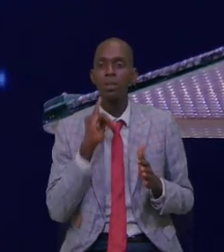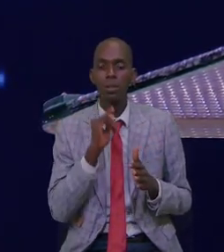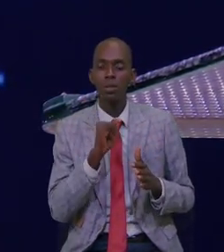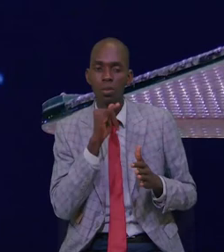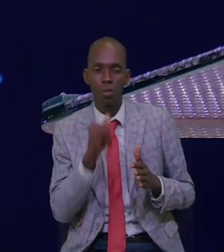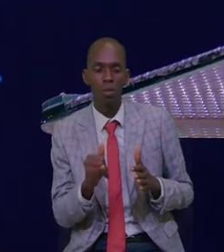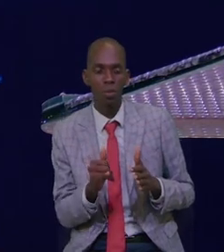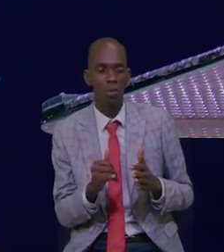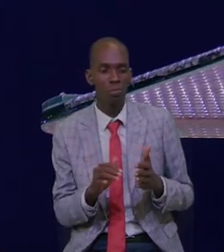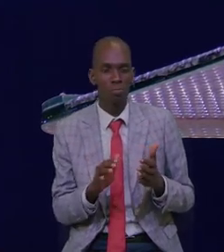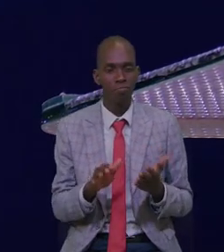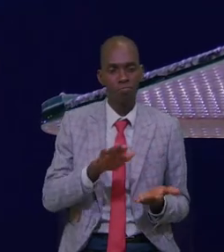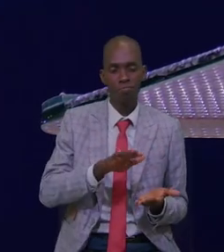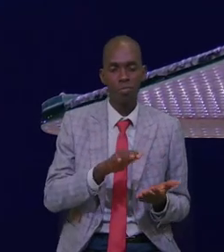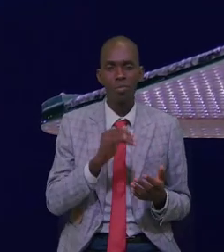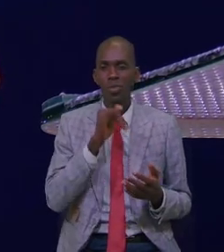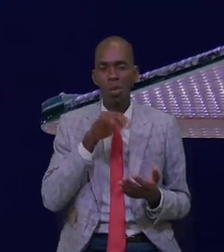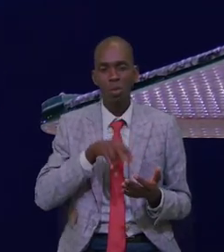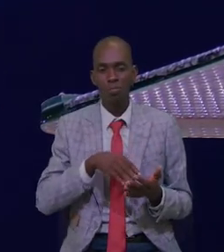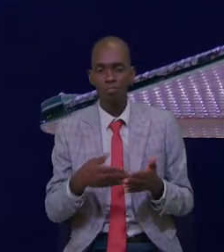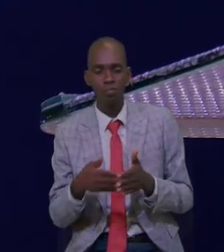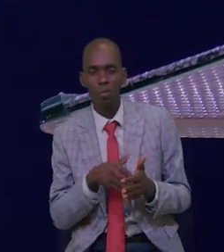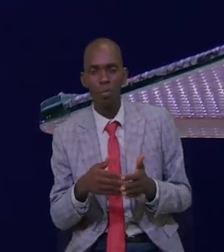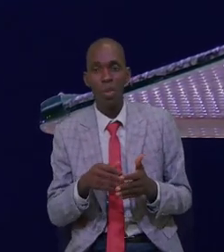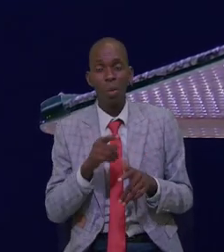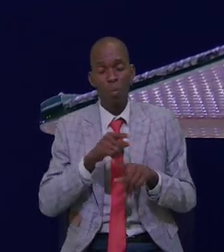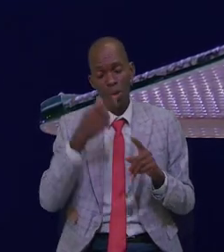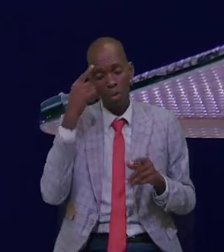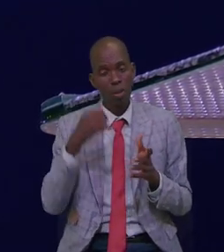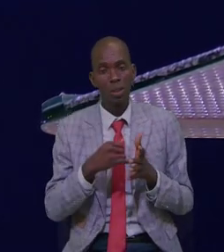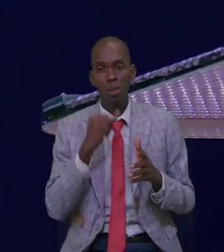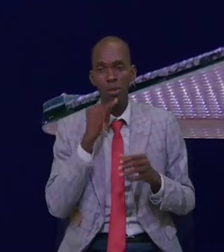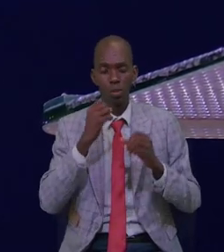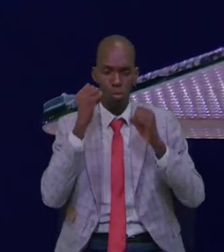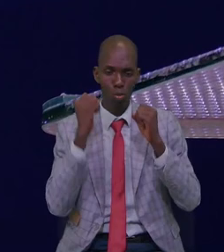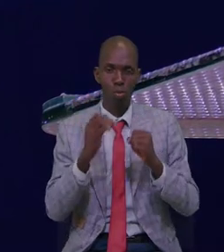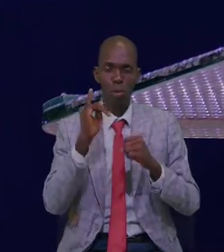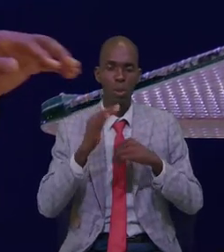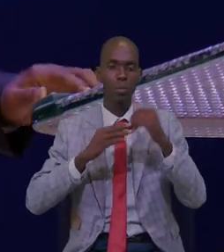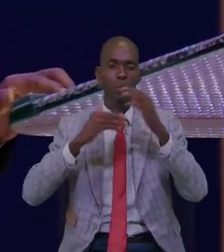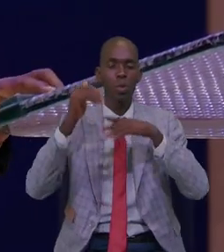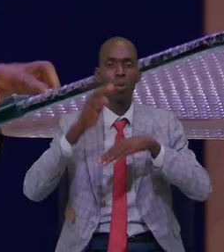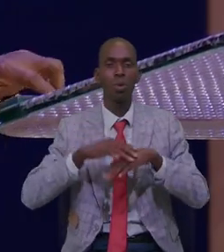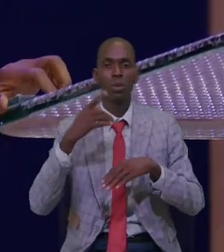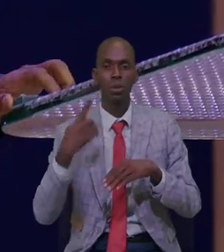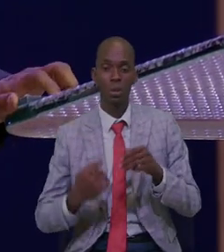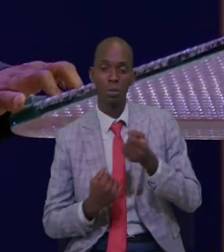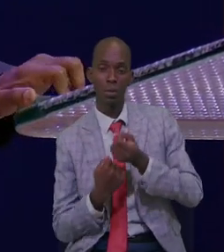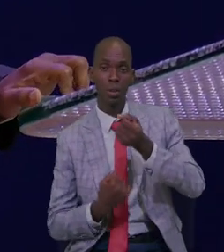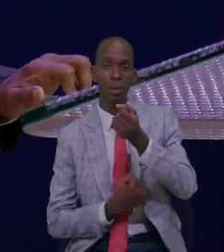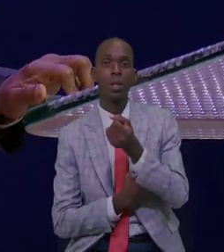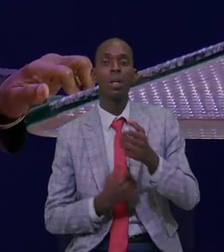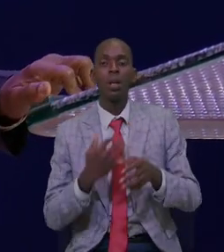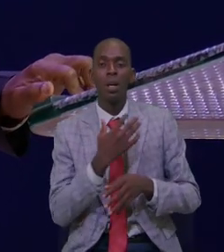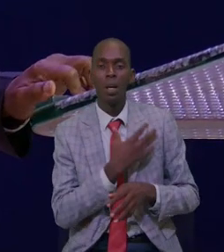not, because it's squarely built, it's solidly built on the cornerstone, and the storms of life